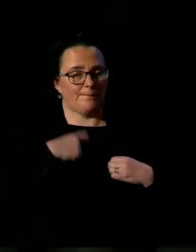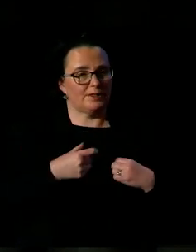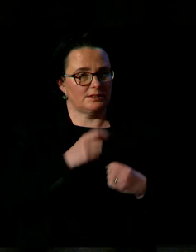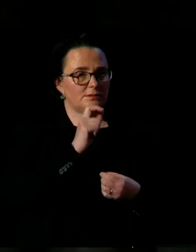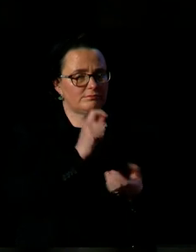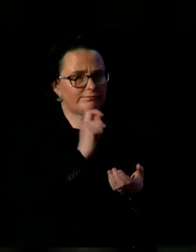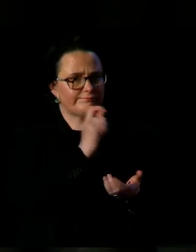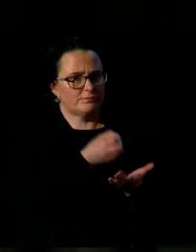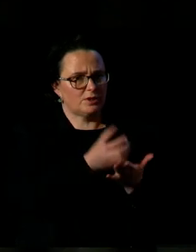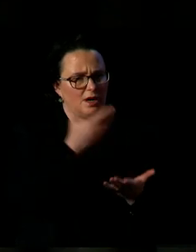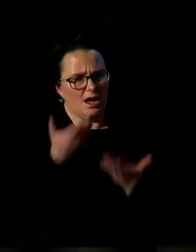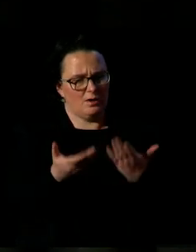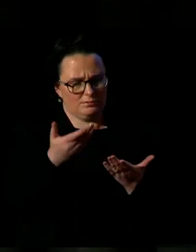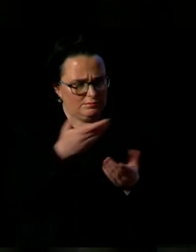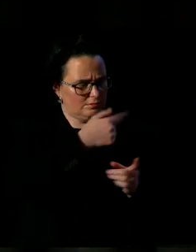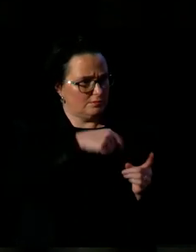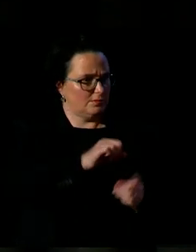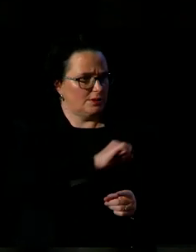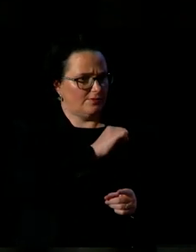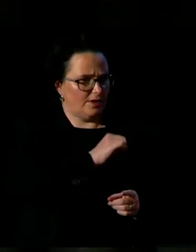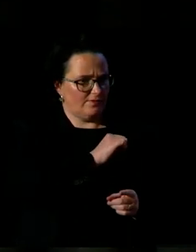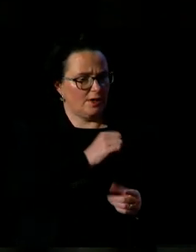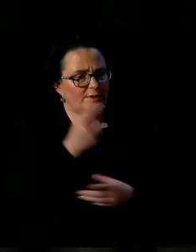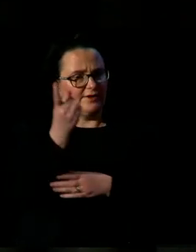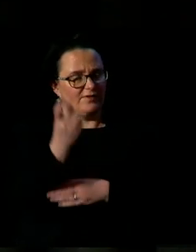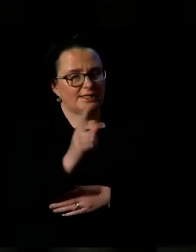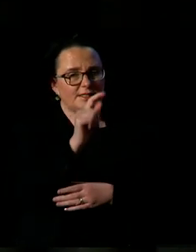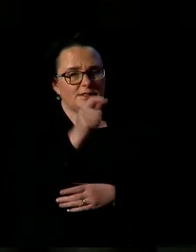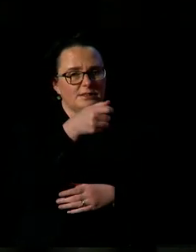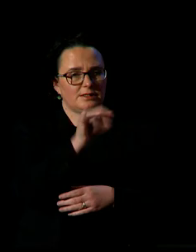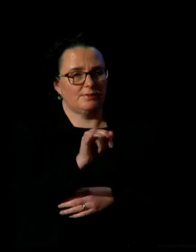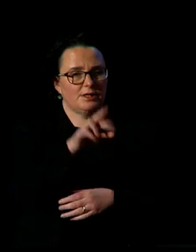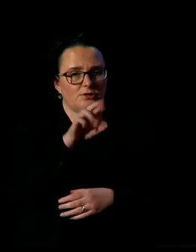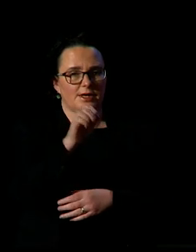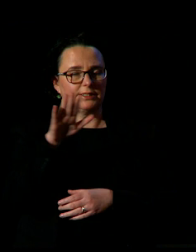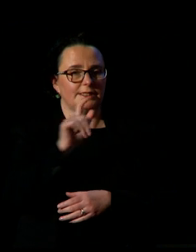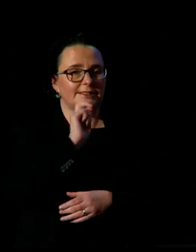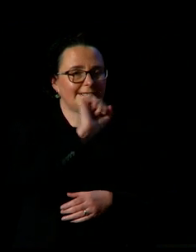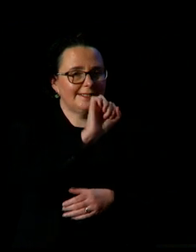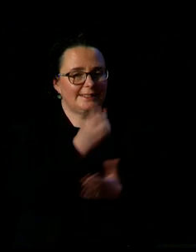of survival. I invite Tommy Reichenthal to tell his story.